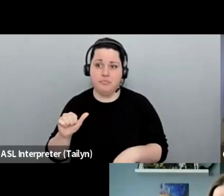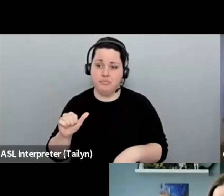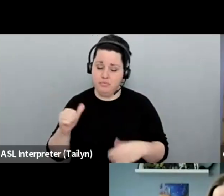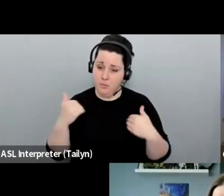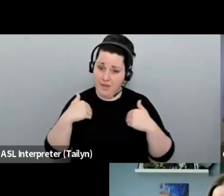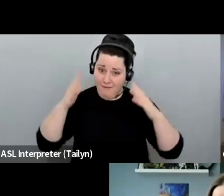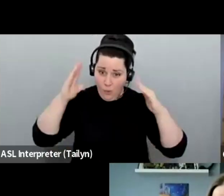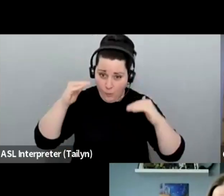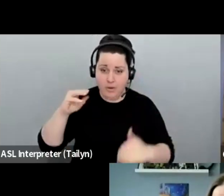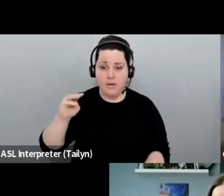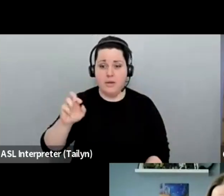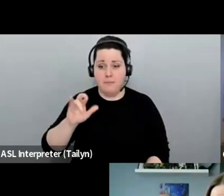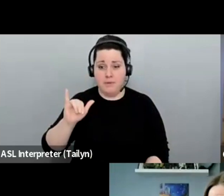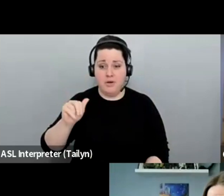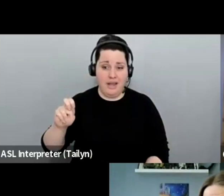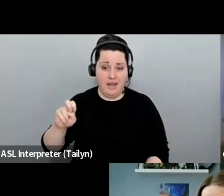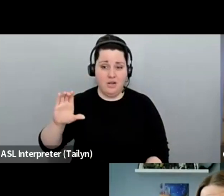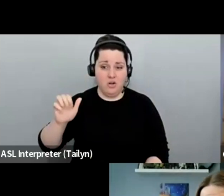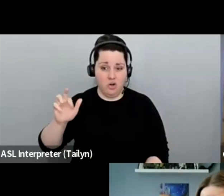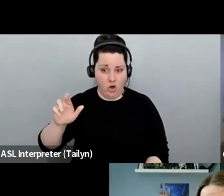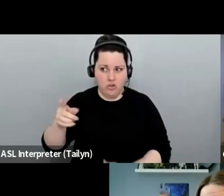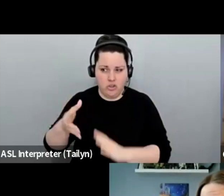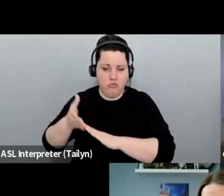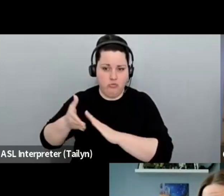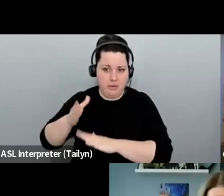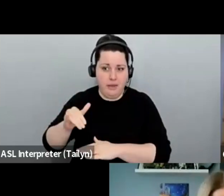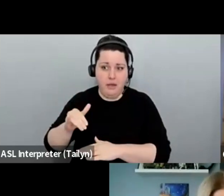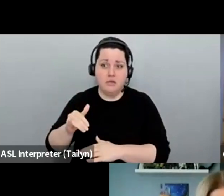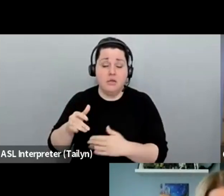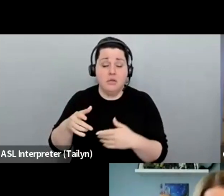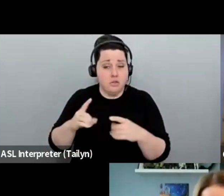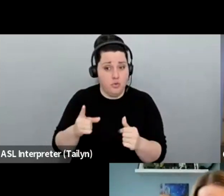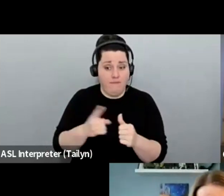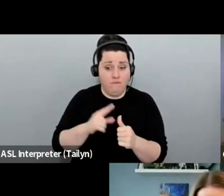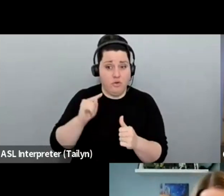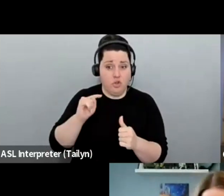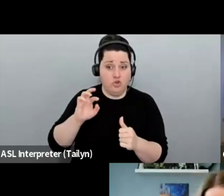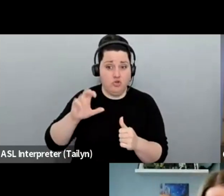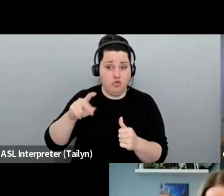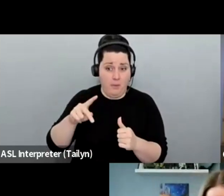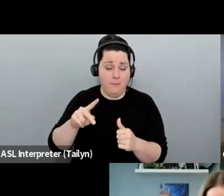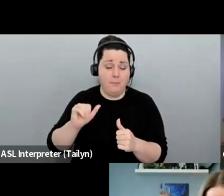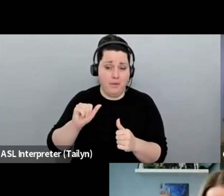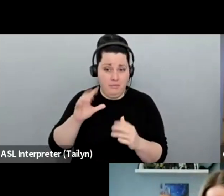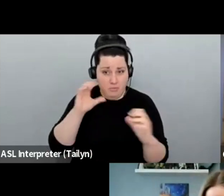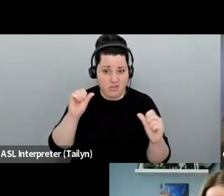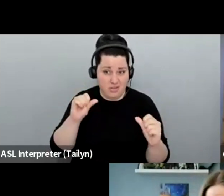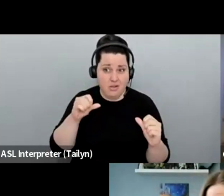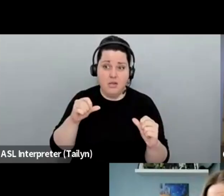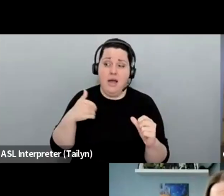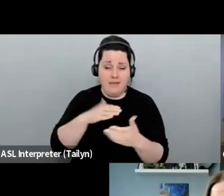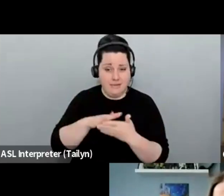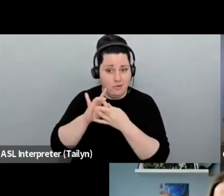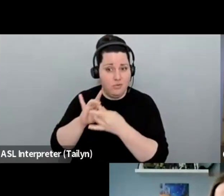because Marianne Carter, who is running it, ran it during the first Trump administration, has a nice relationship with the White